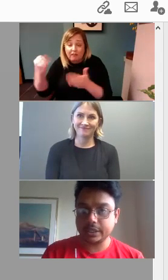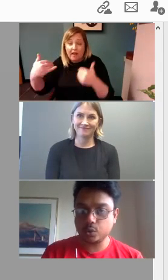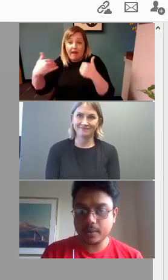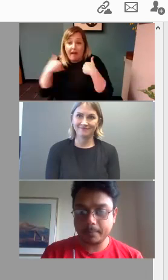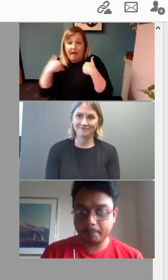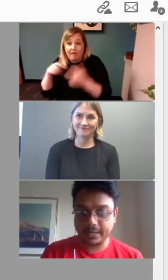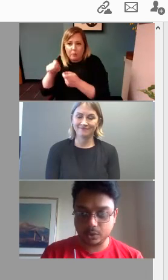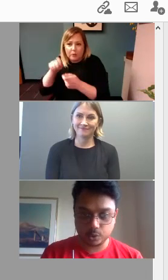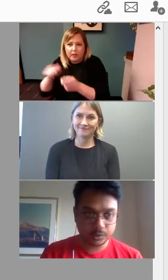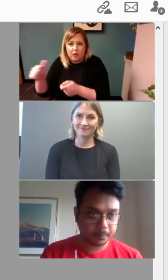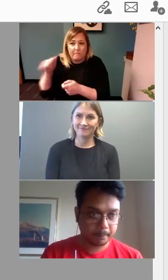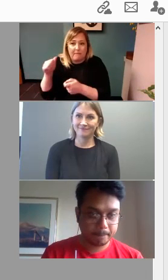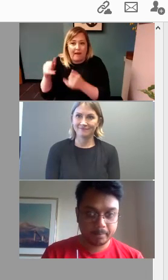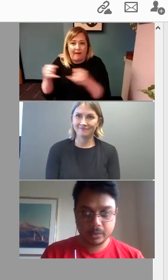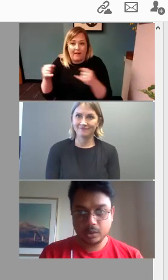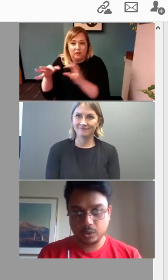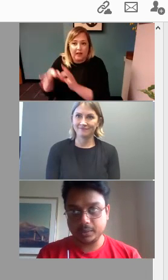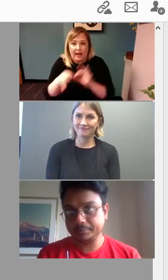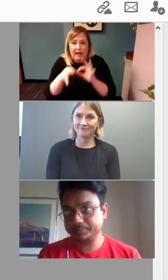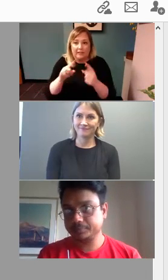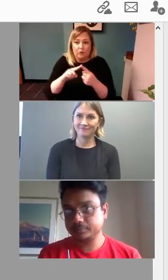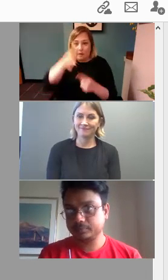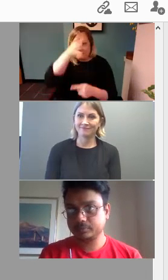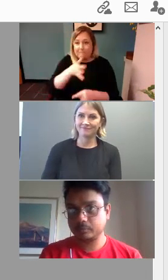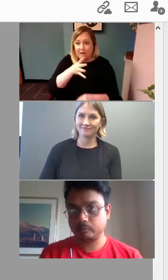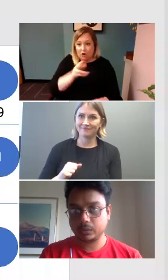back edge connecting to a parent node. Okay.